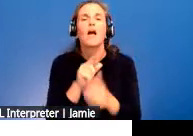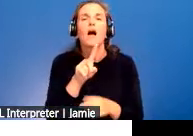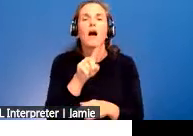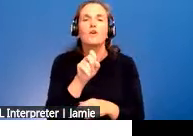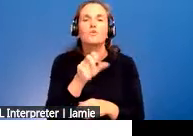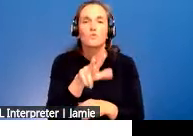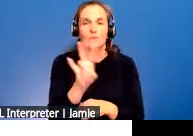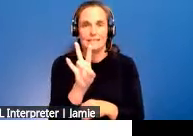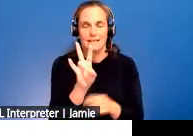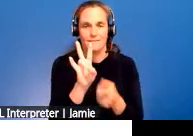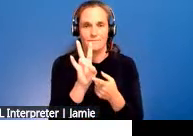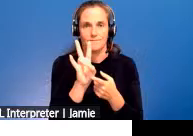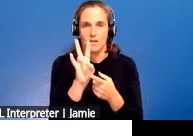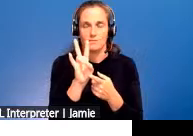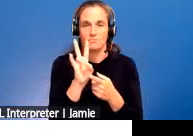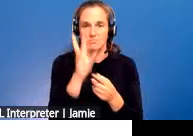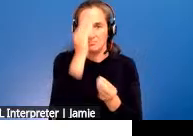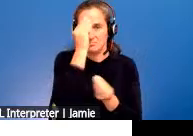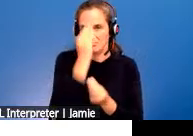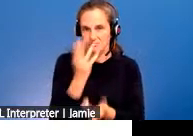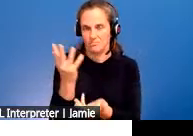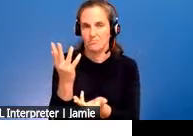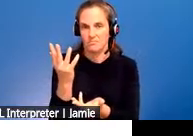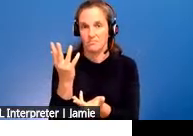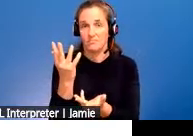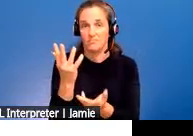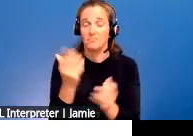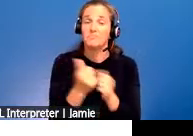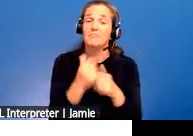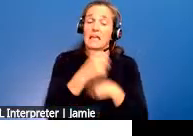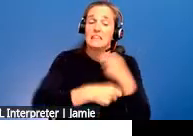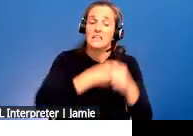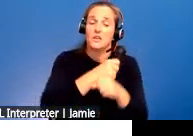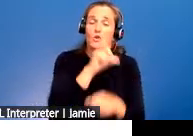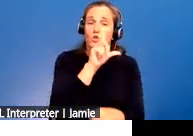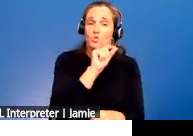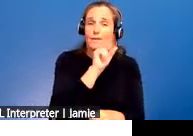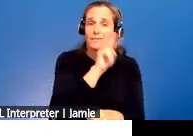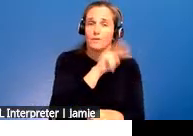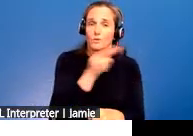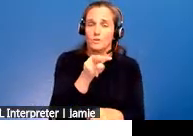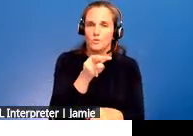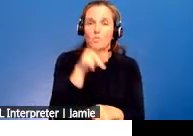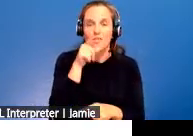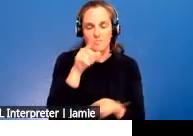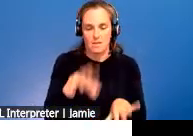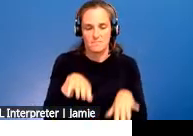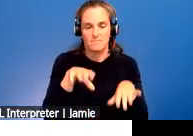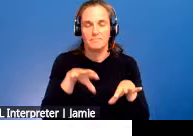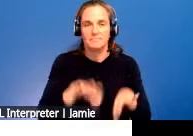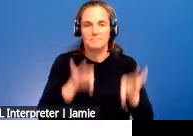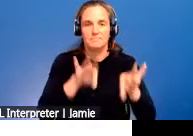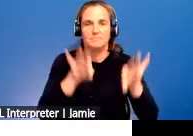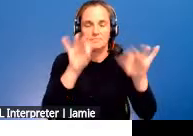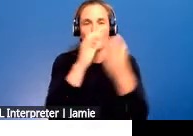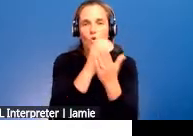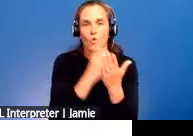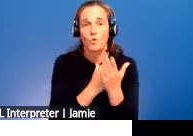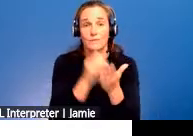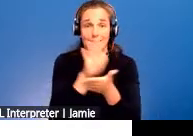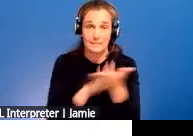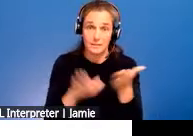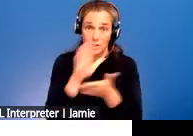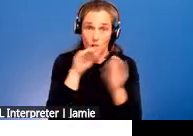them reported that in the year 2022, they had taken courses at the college level and they had